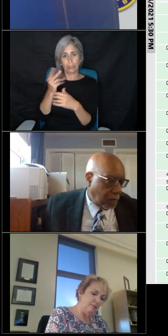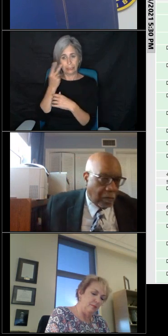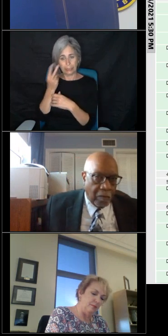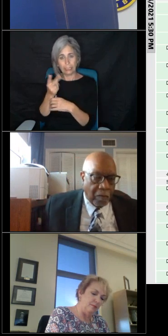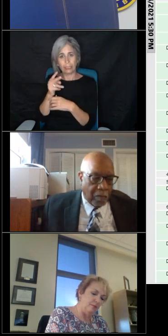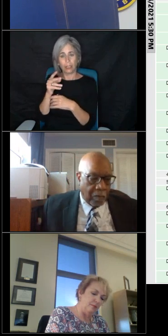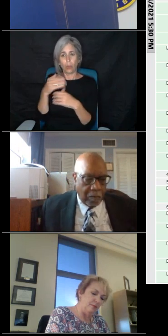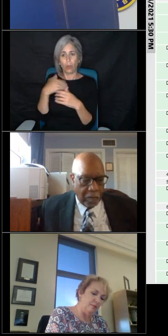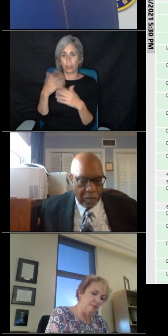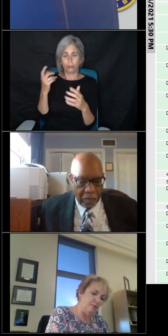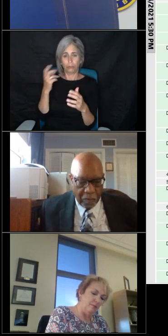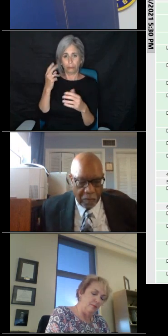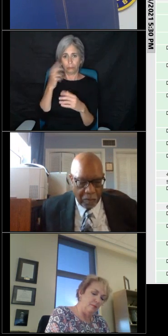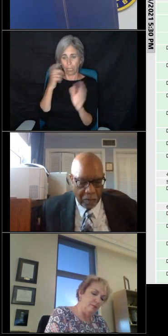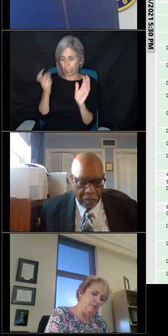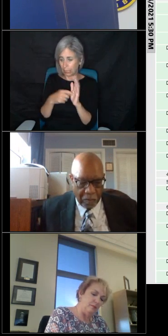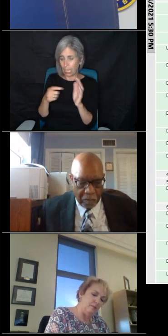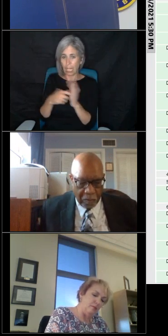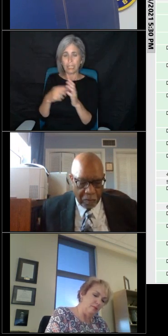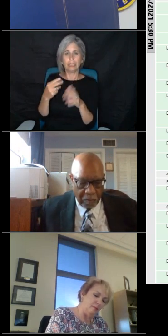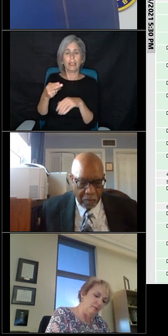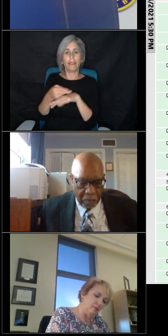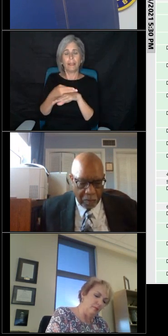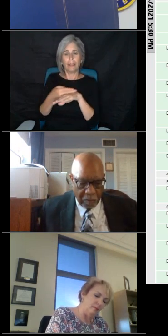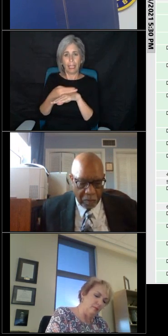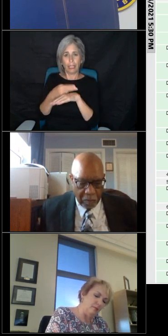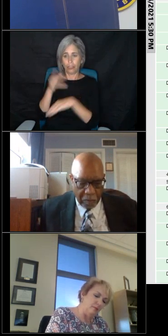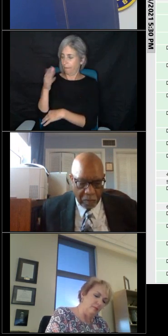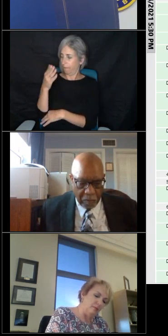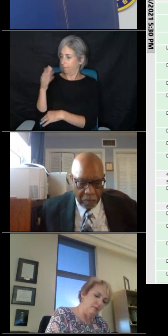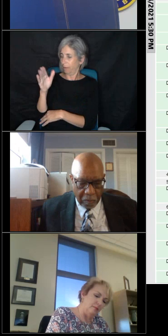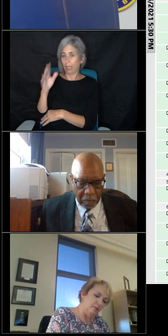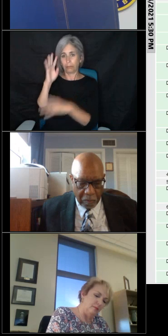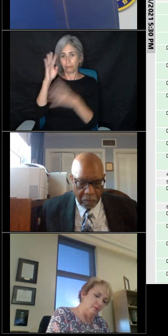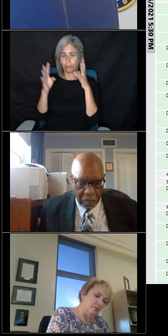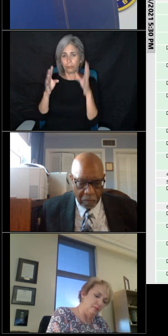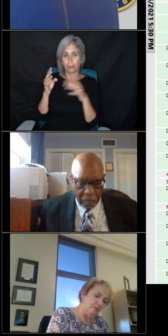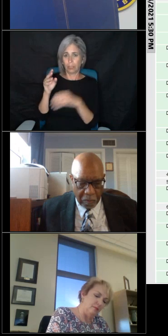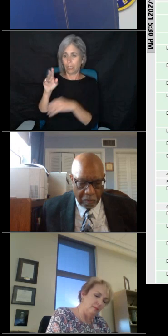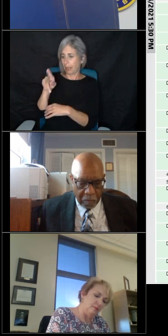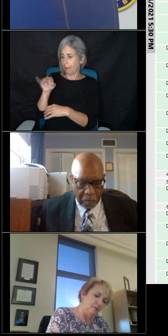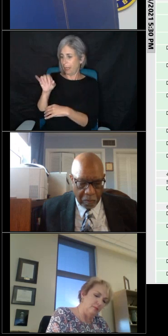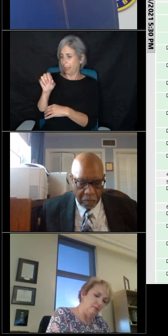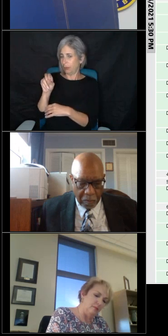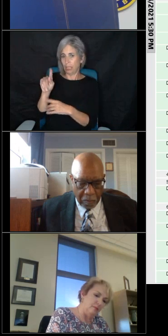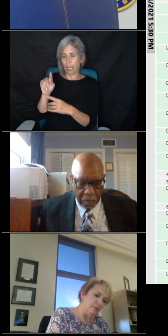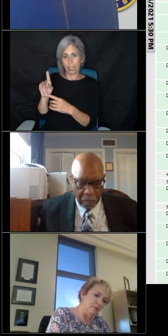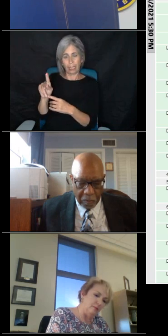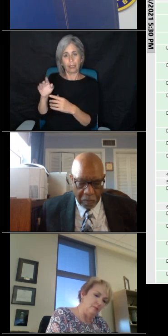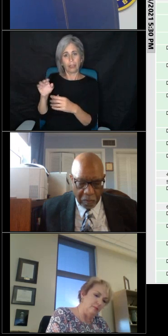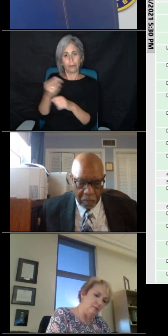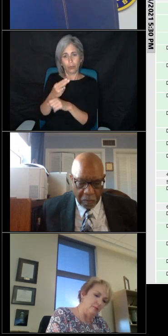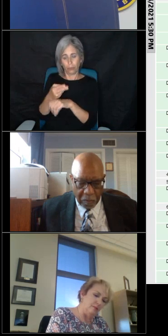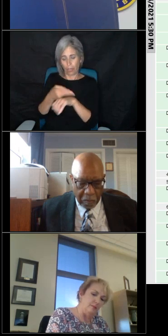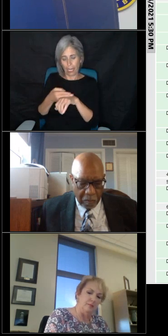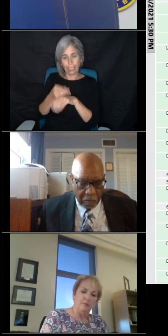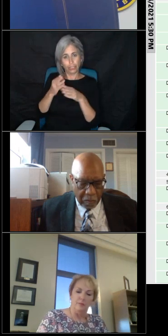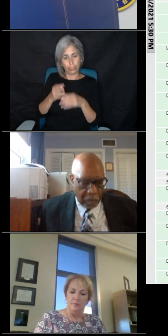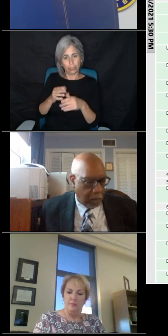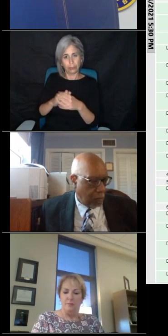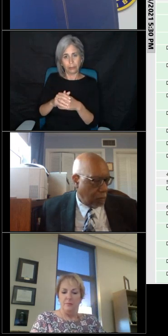wanted to commemorate annually the creation of the Haitian flag to encourage the development of patriotic sentiments among Haitian youth. And whereas